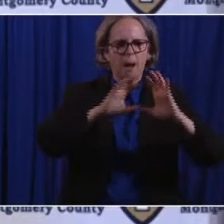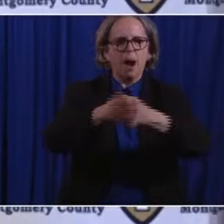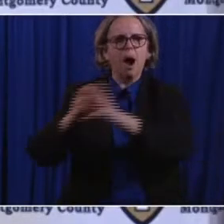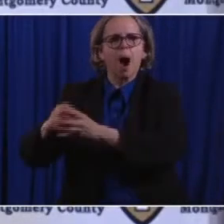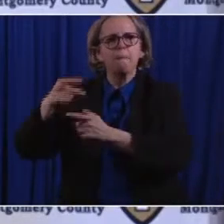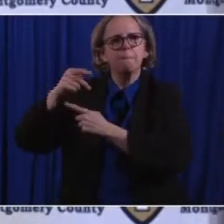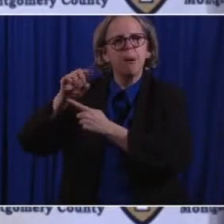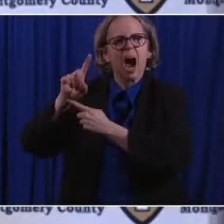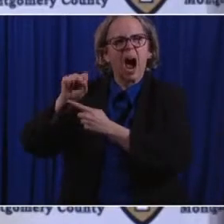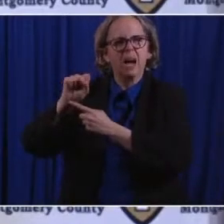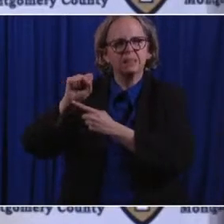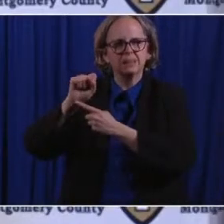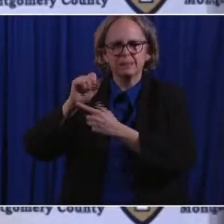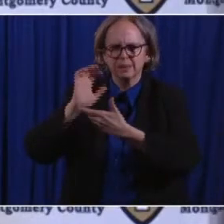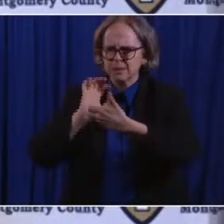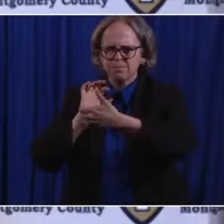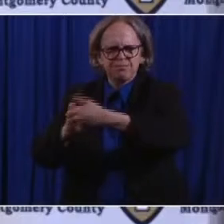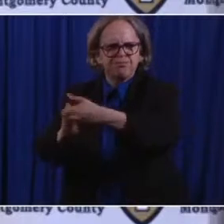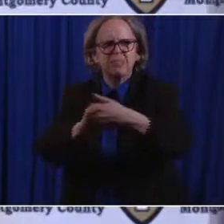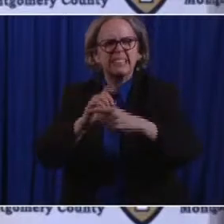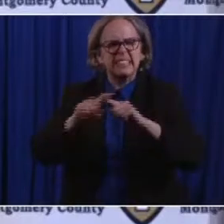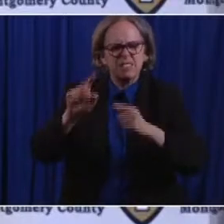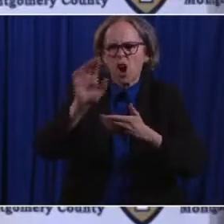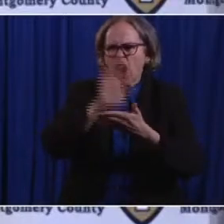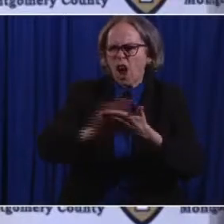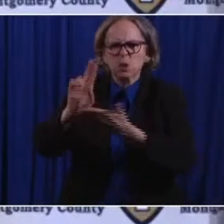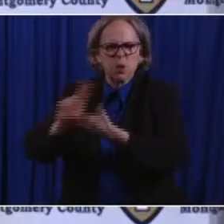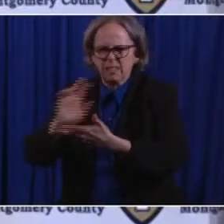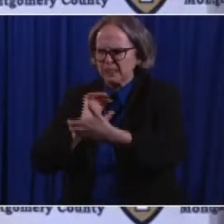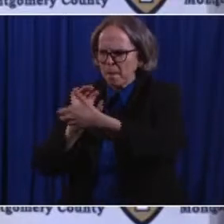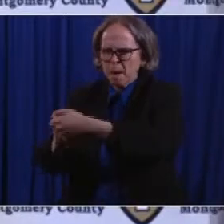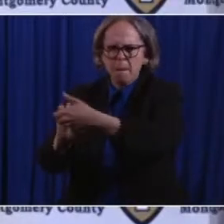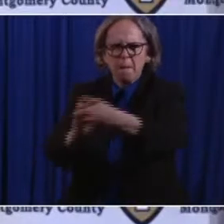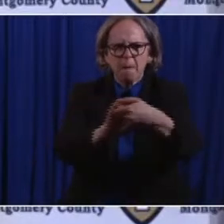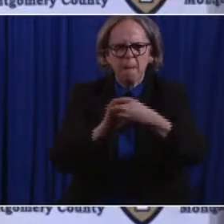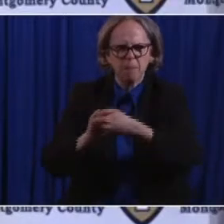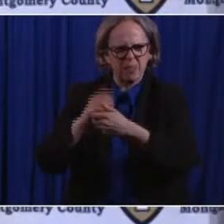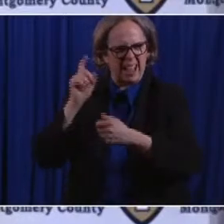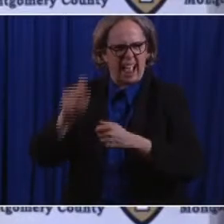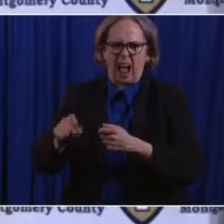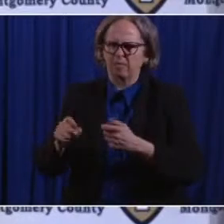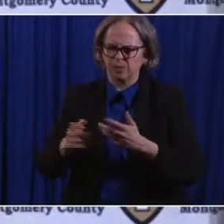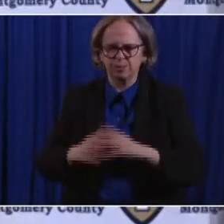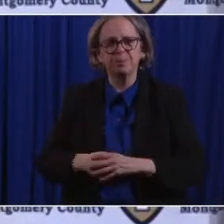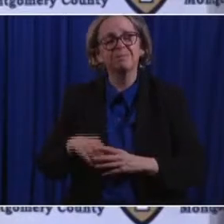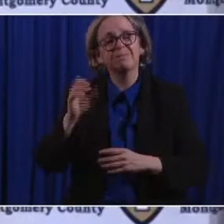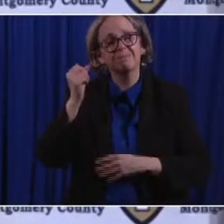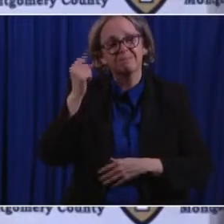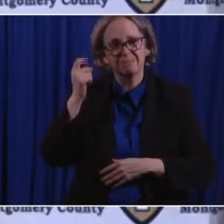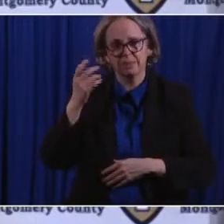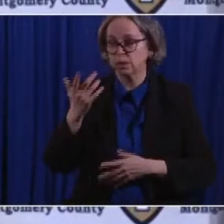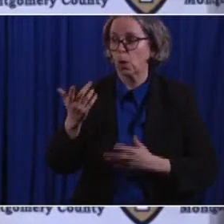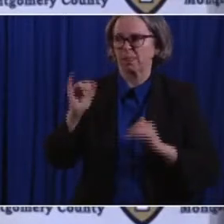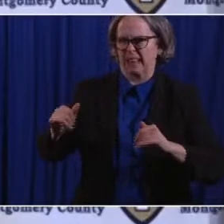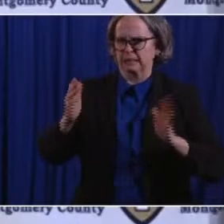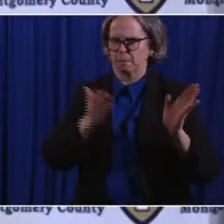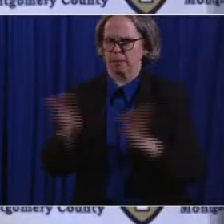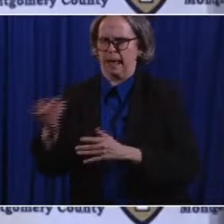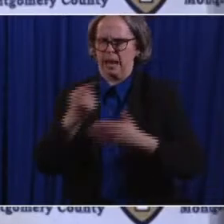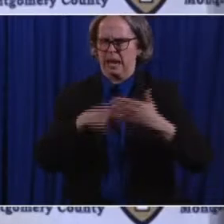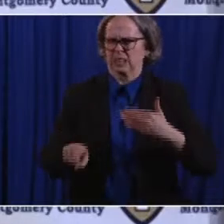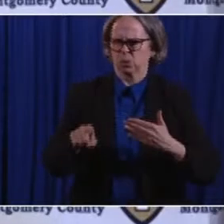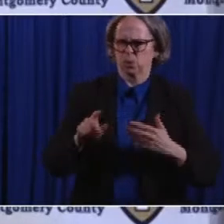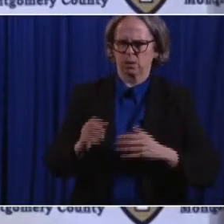through again the reasons why beginning next week we will start vaccinating on college